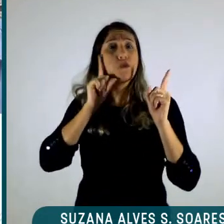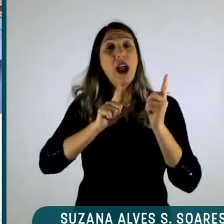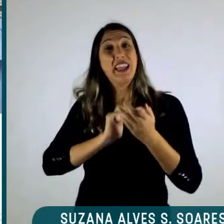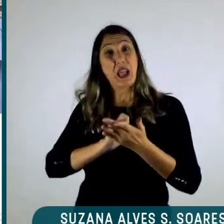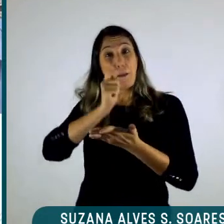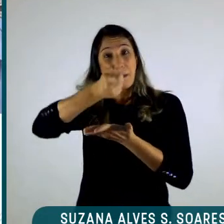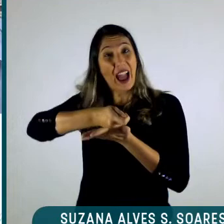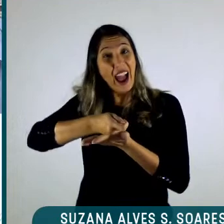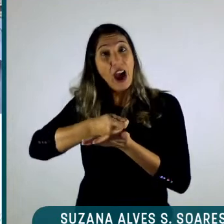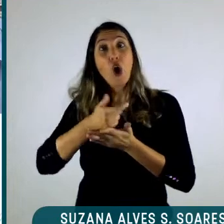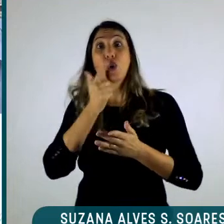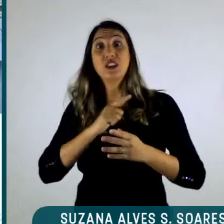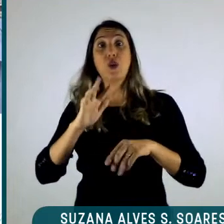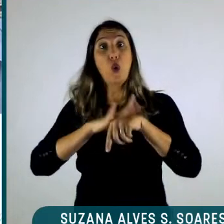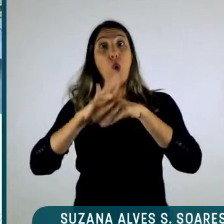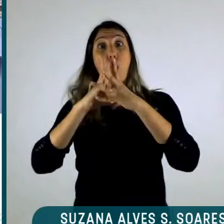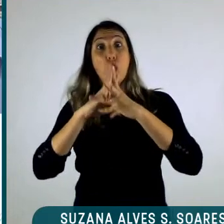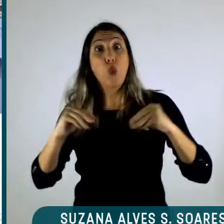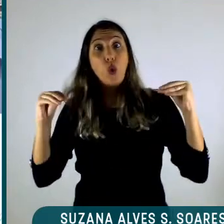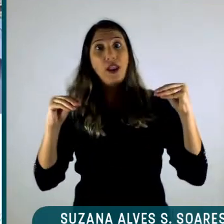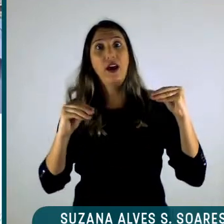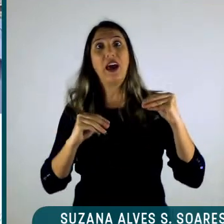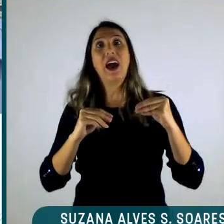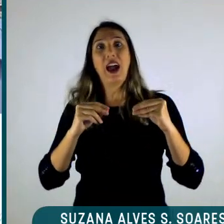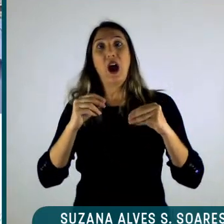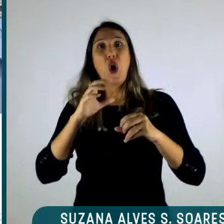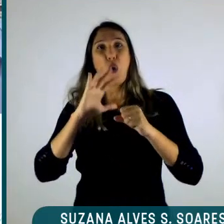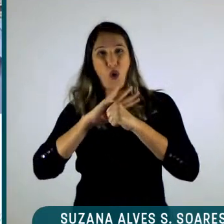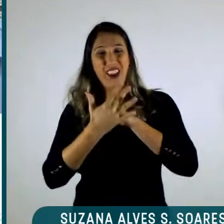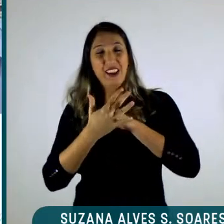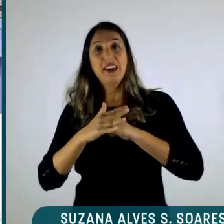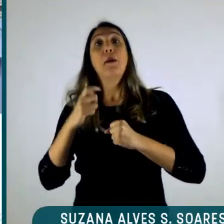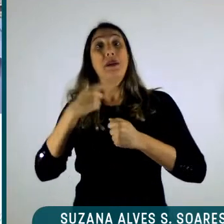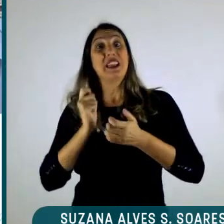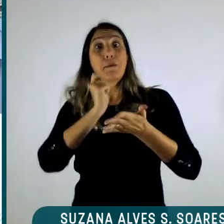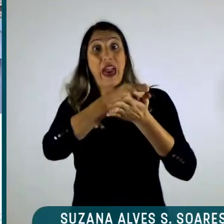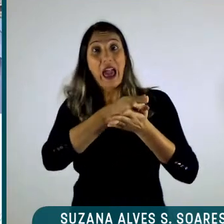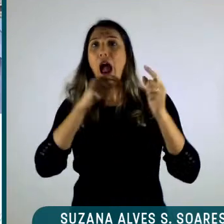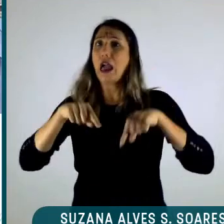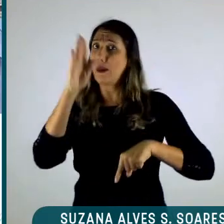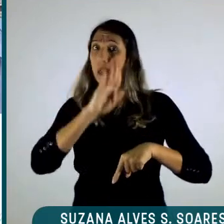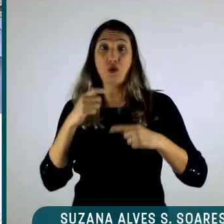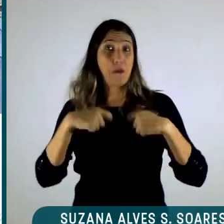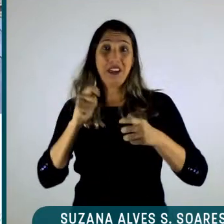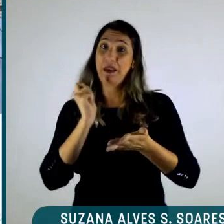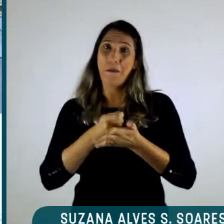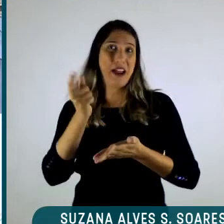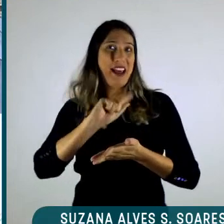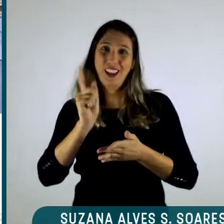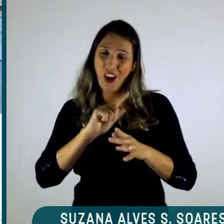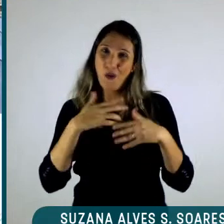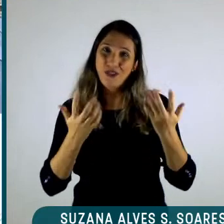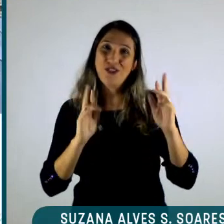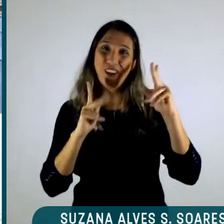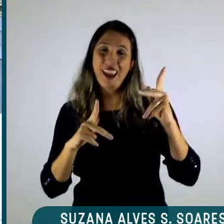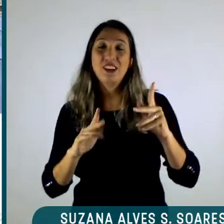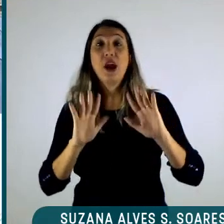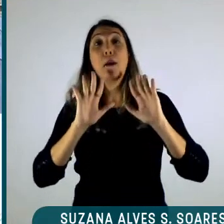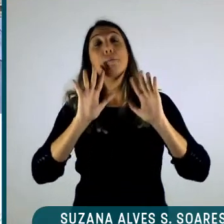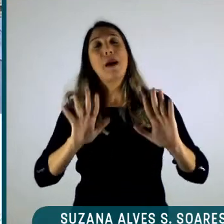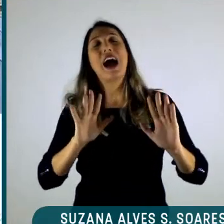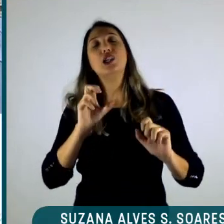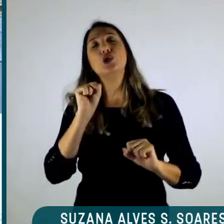for example, have to pay to be cured. We don't have this in Brazil, but the situation of